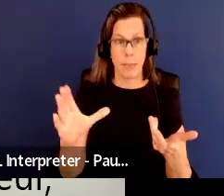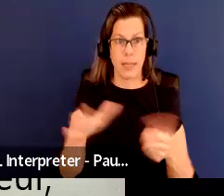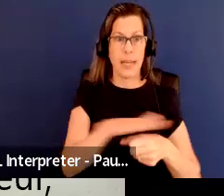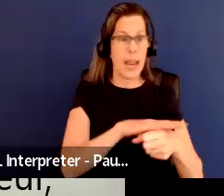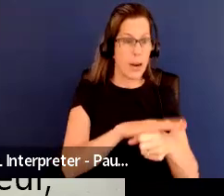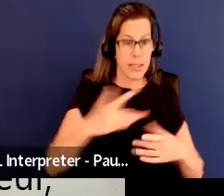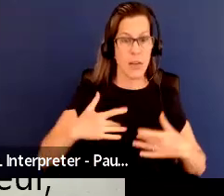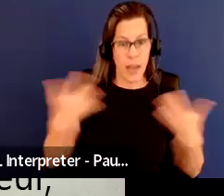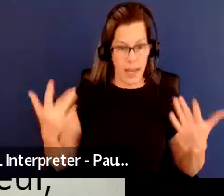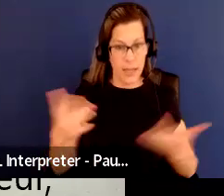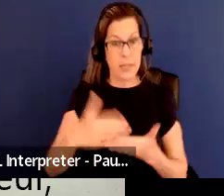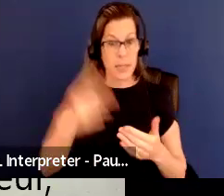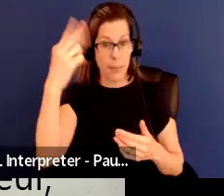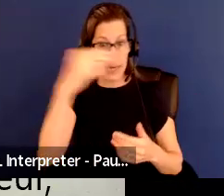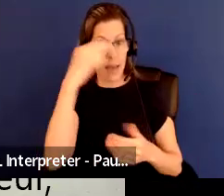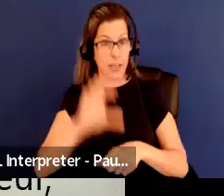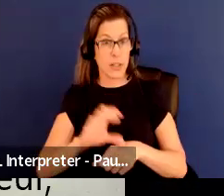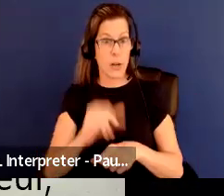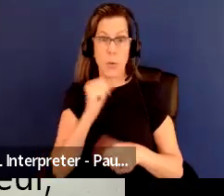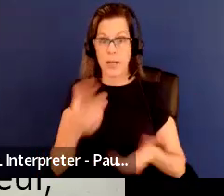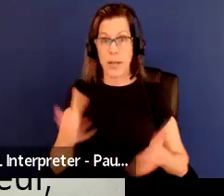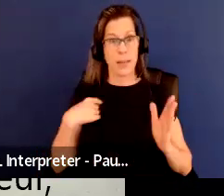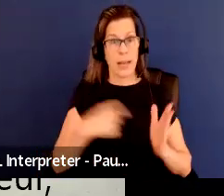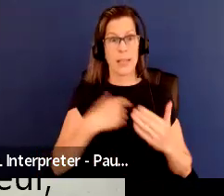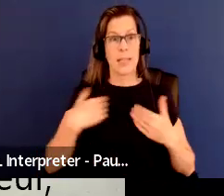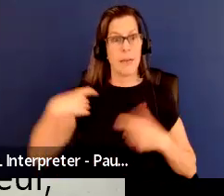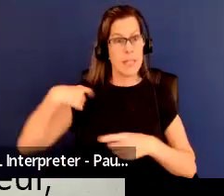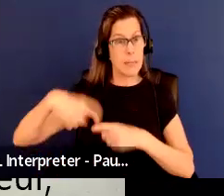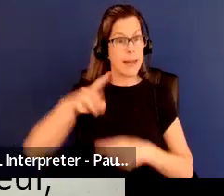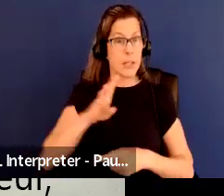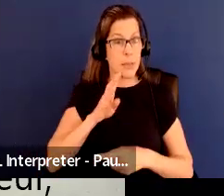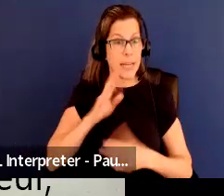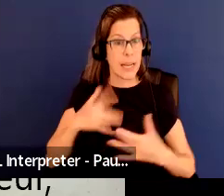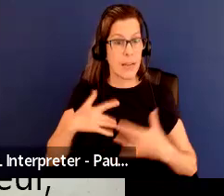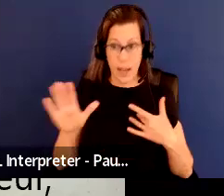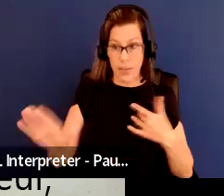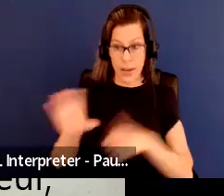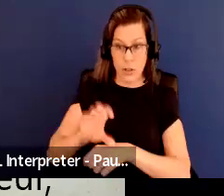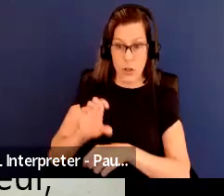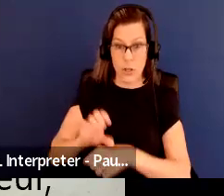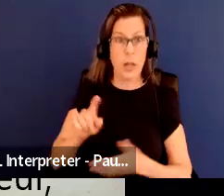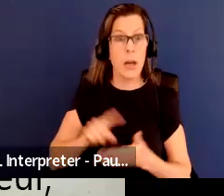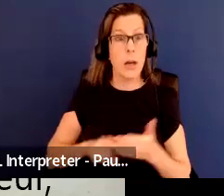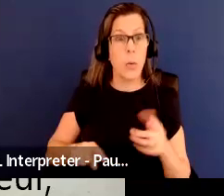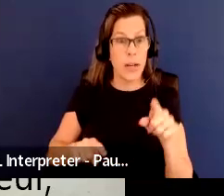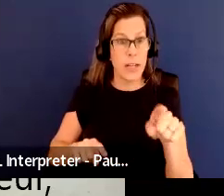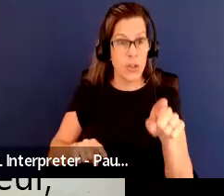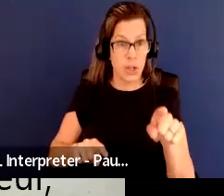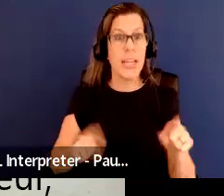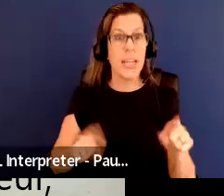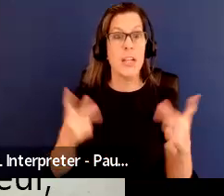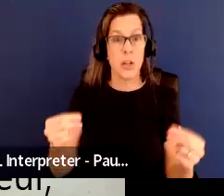events, even some of the Catholic churches, would not let us have Spanish-speaking events in their venues. So what does Herminia Mendez do?